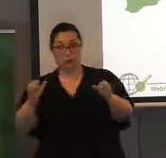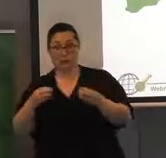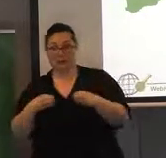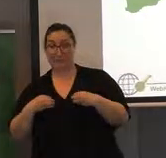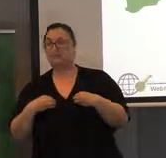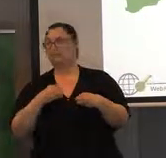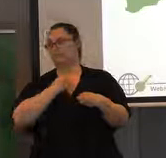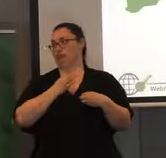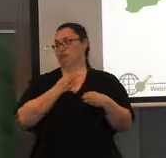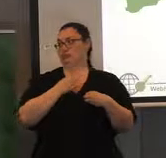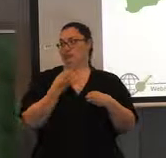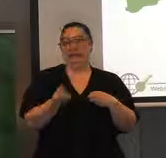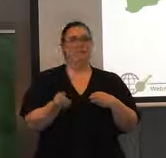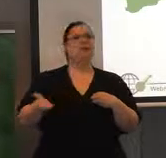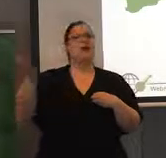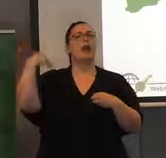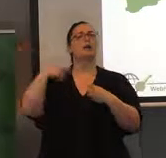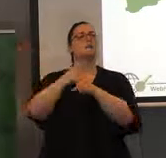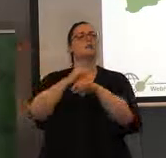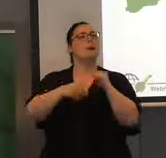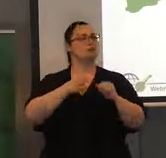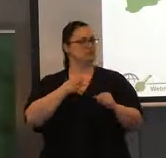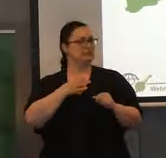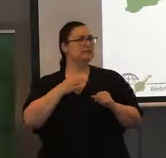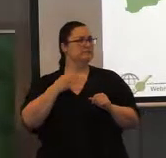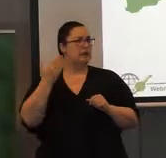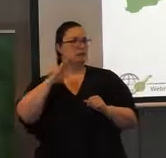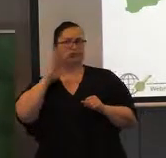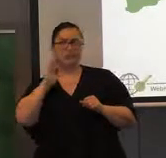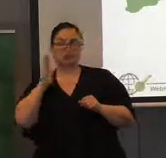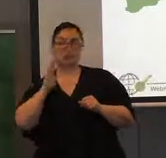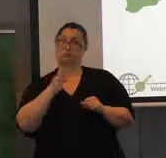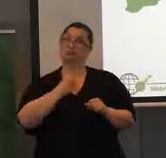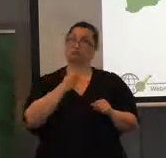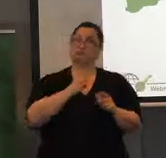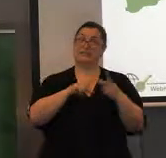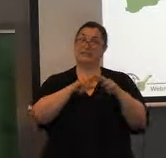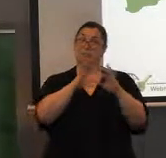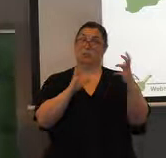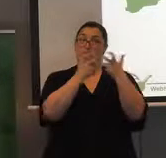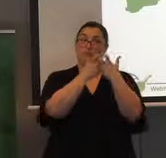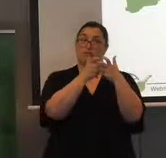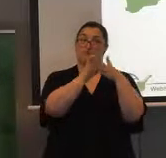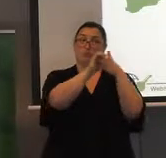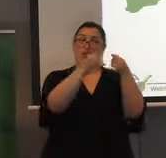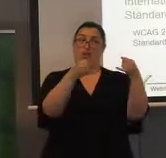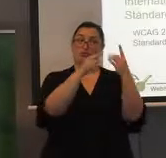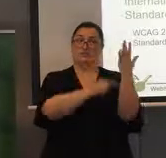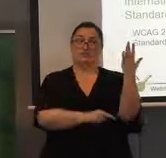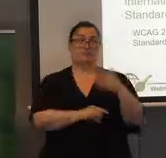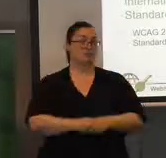you at risk. There were some questions in the last session about risk. You will be at risk if you do not meet these